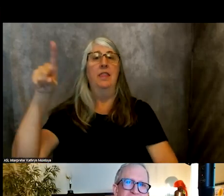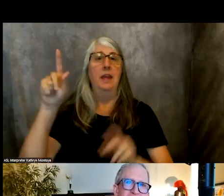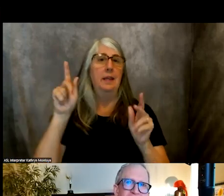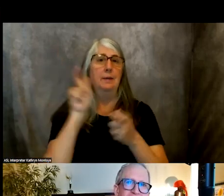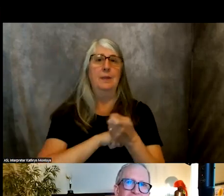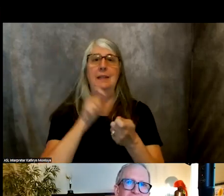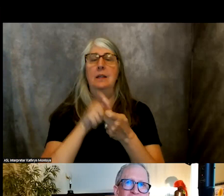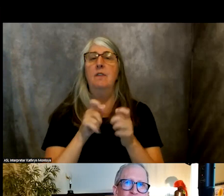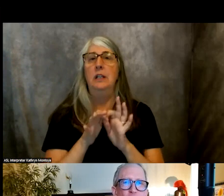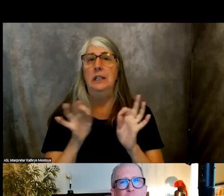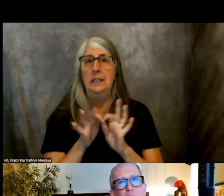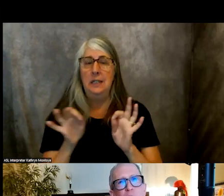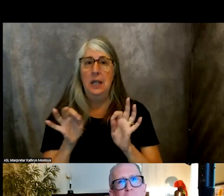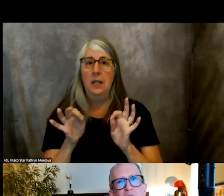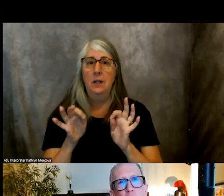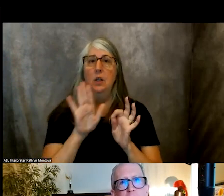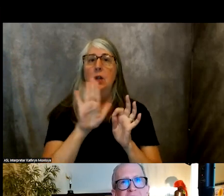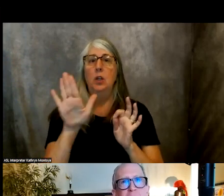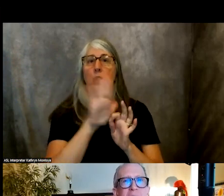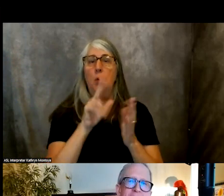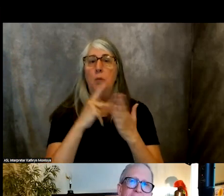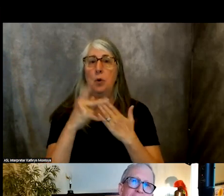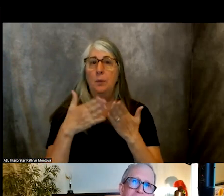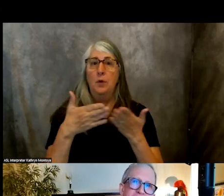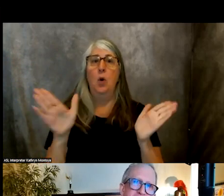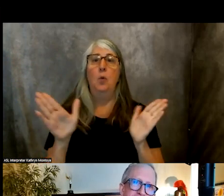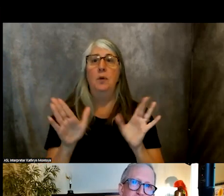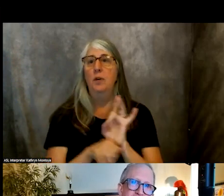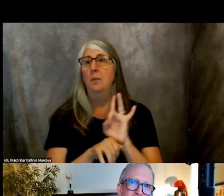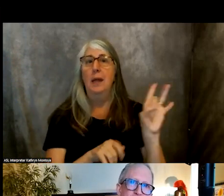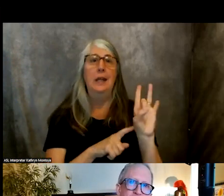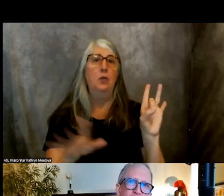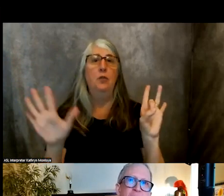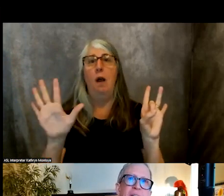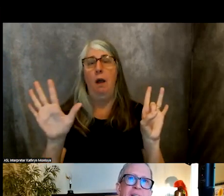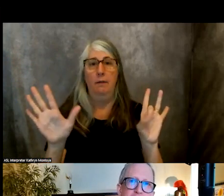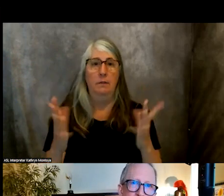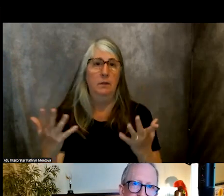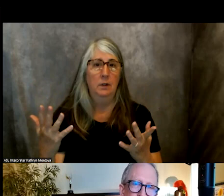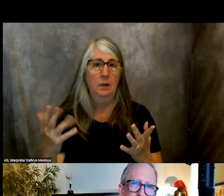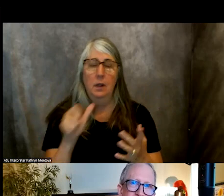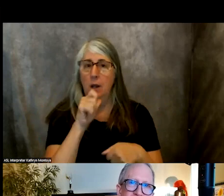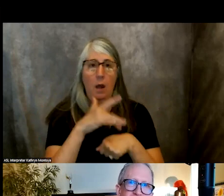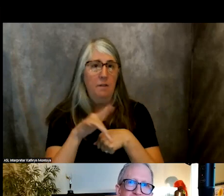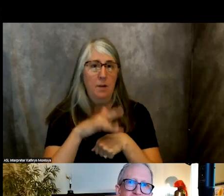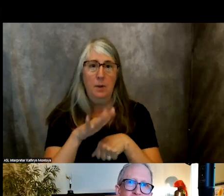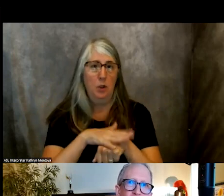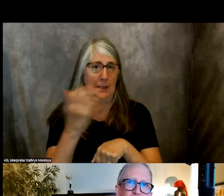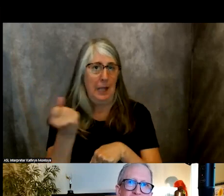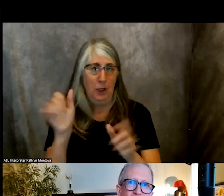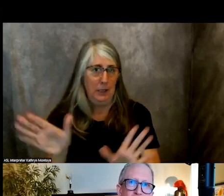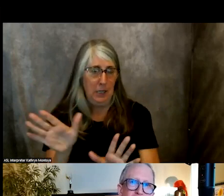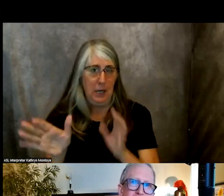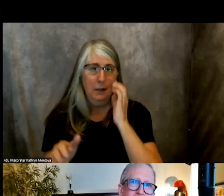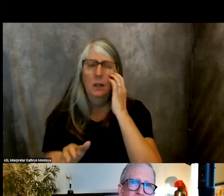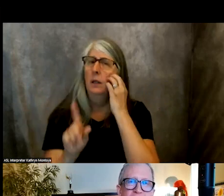specifically said, your programs are open from 8 a.m. to 5 p.m. They're not available on the weekends.